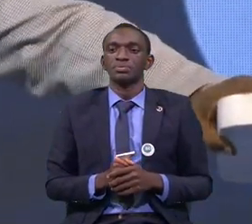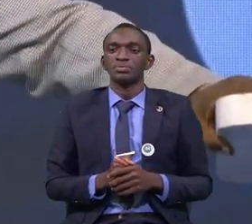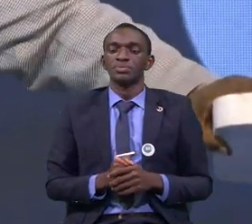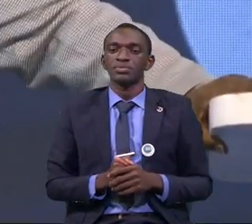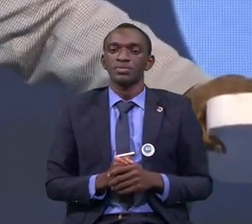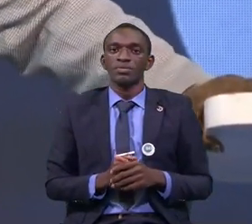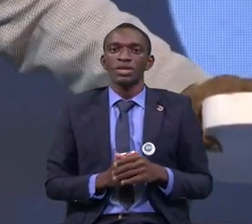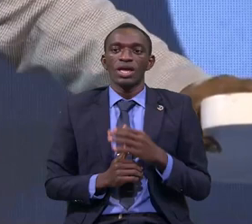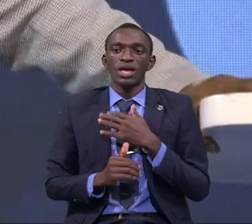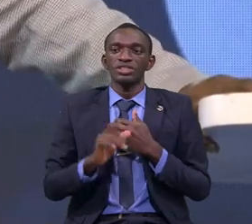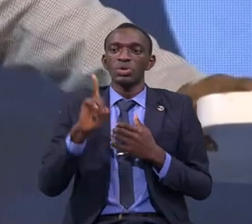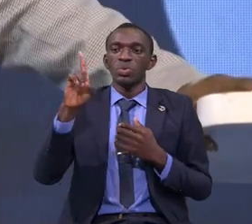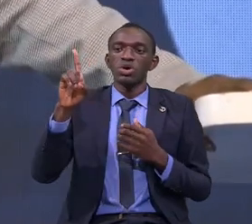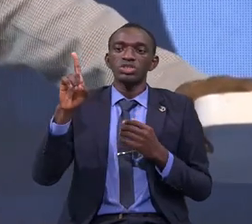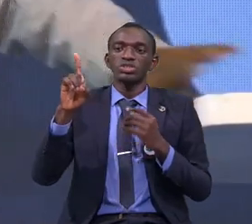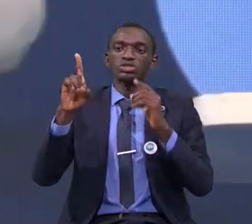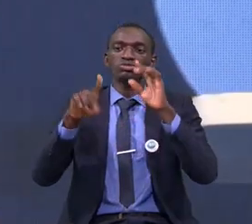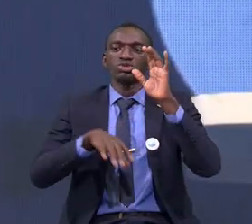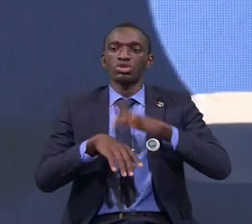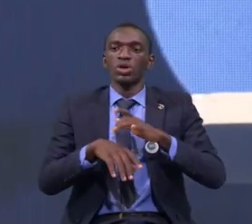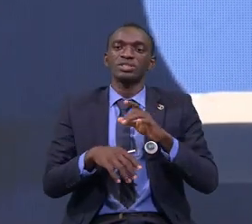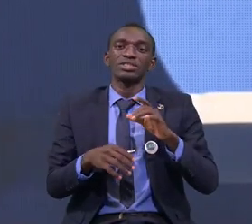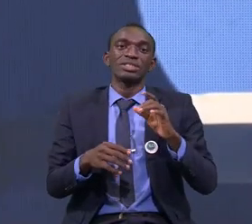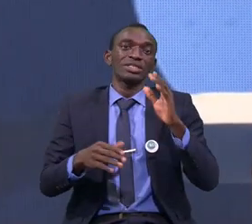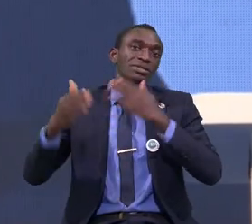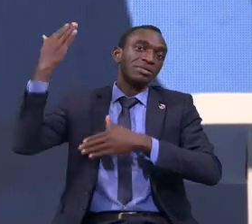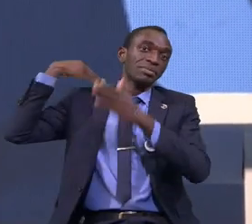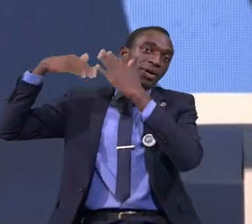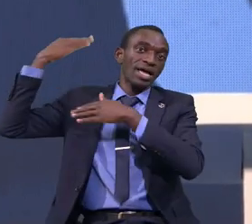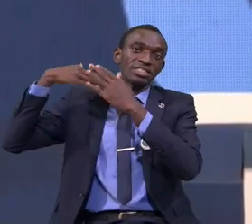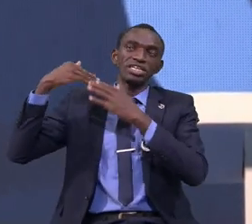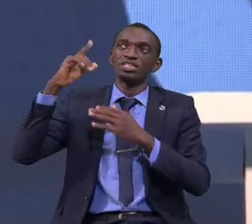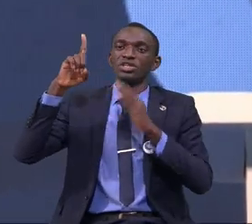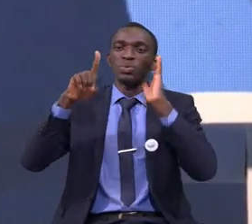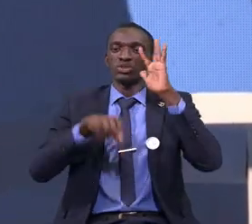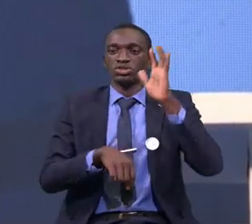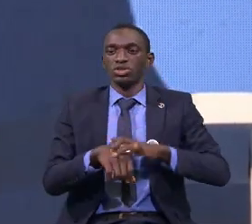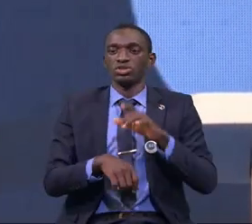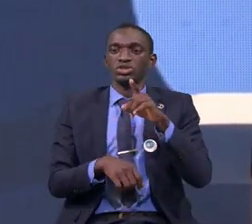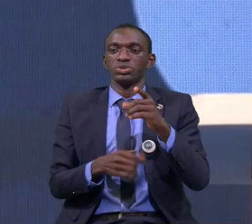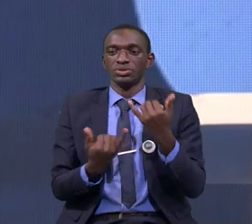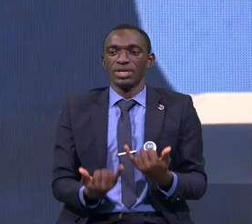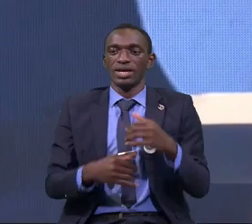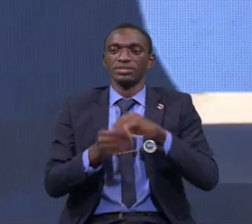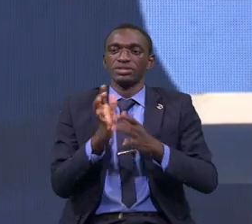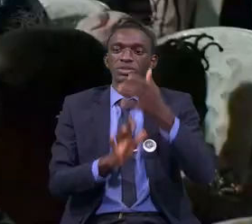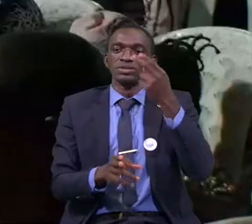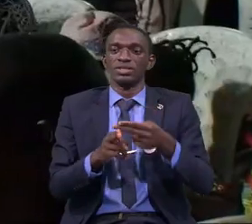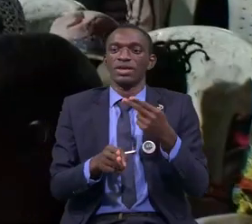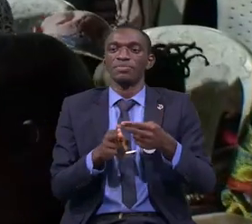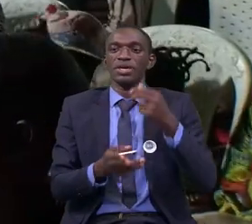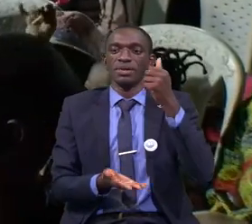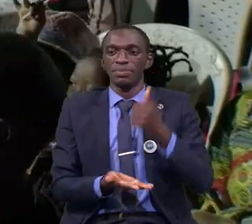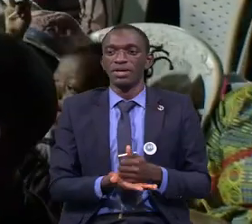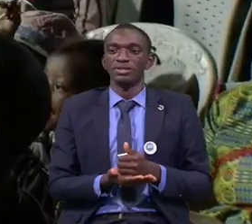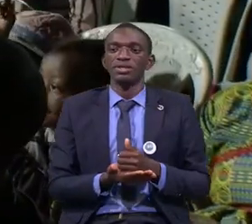The one who touched them in days gone by and is going to touch you tonight, say amen. Yeah.